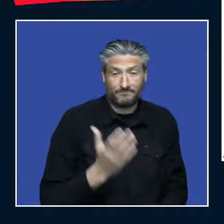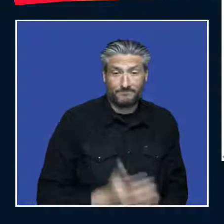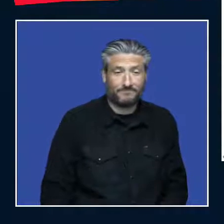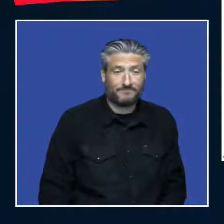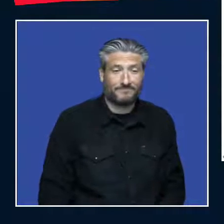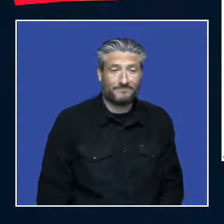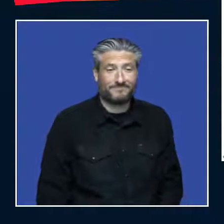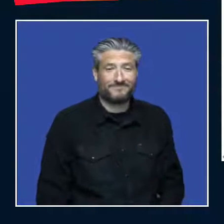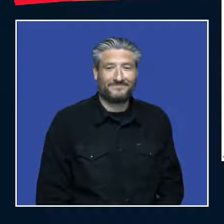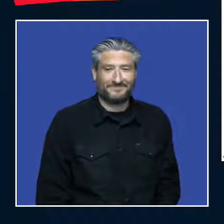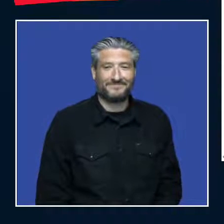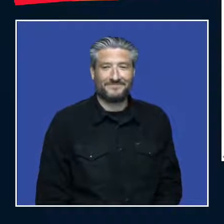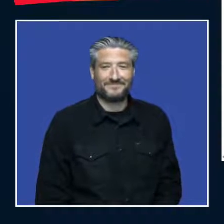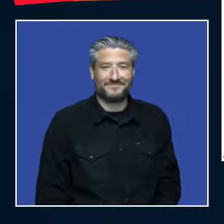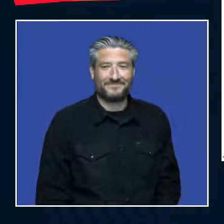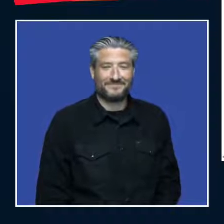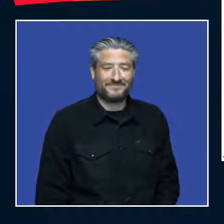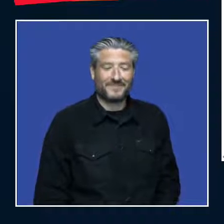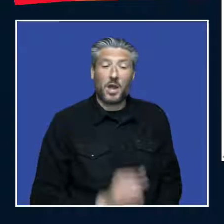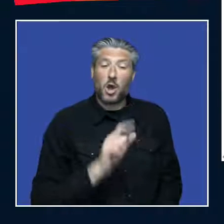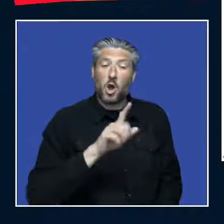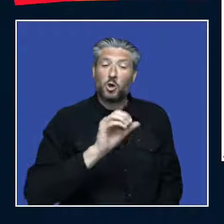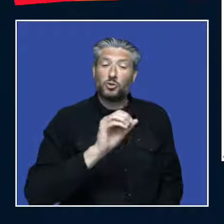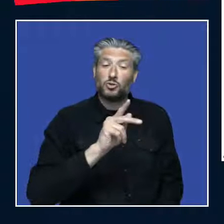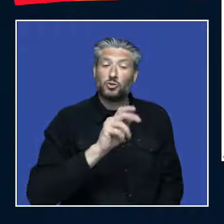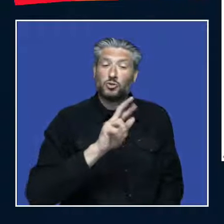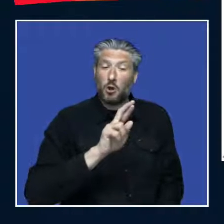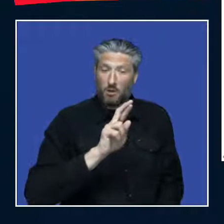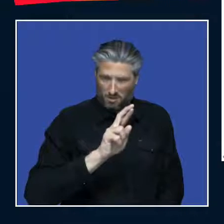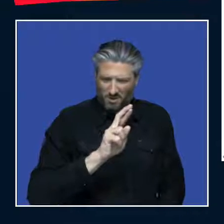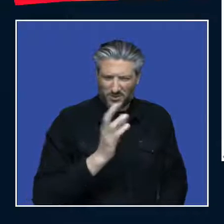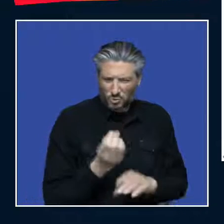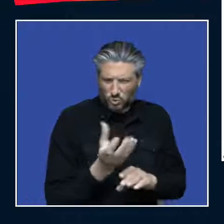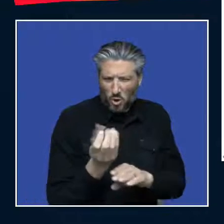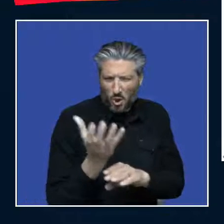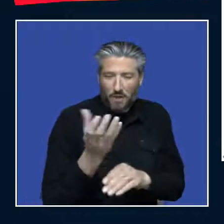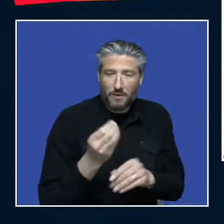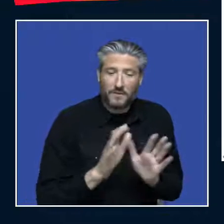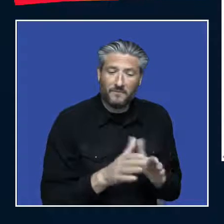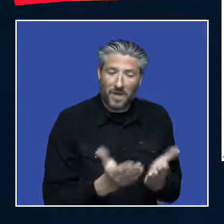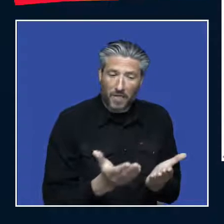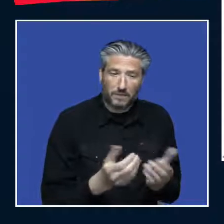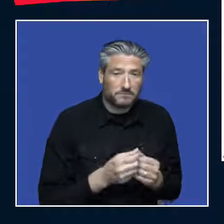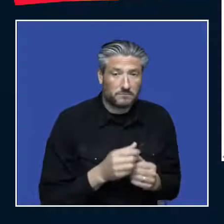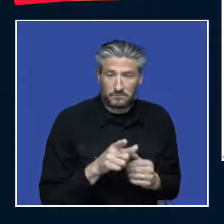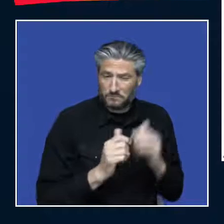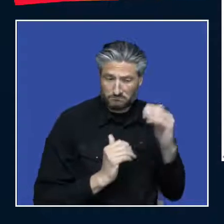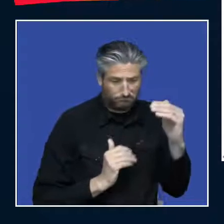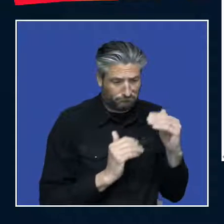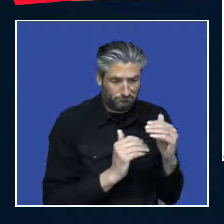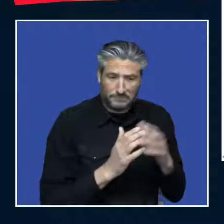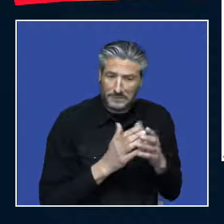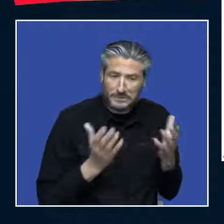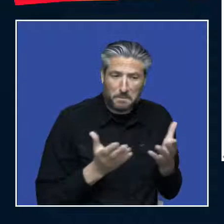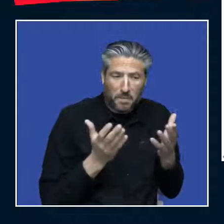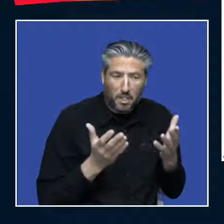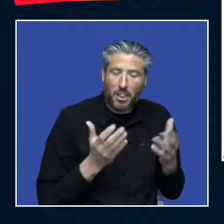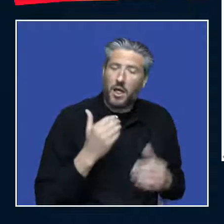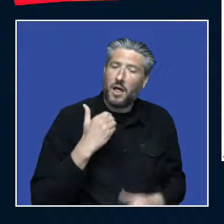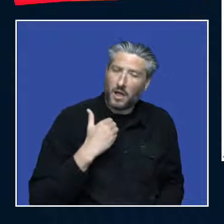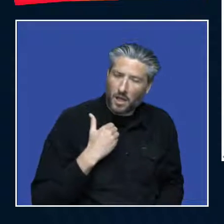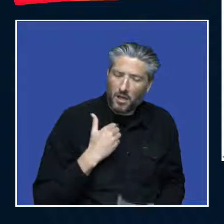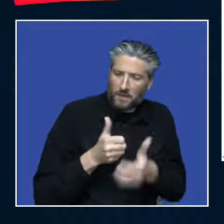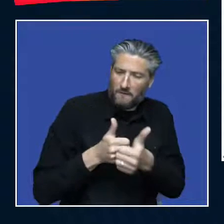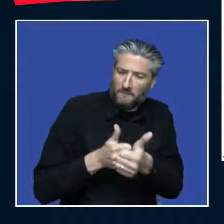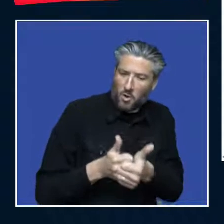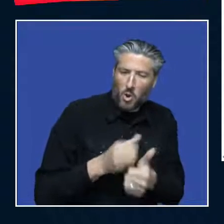And the Dockerfile can be as simple as this. So from Maven, because I use Maven to build my application, I will set my